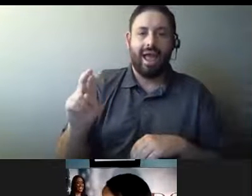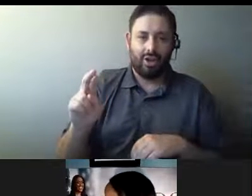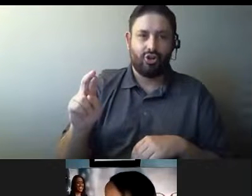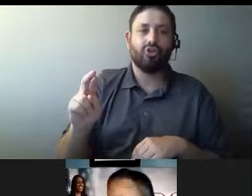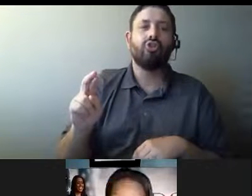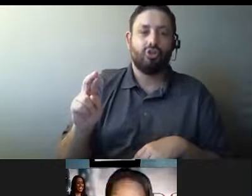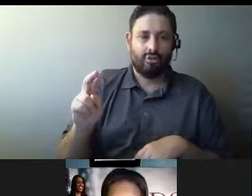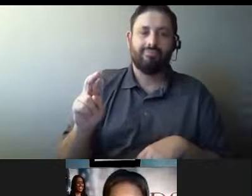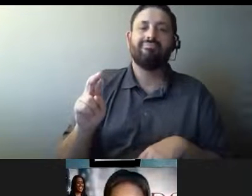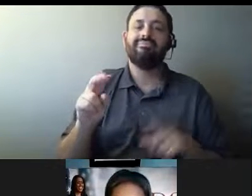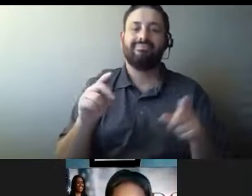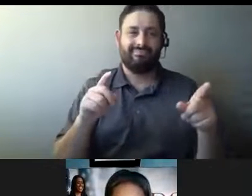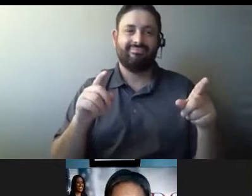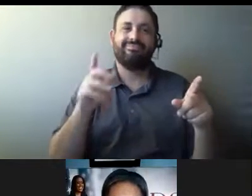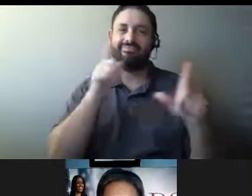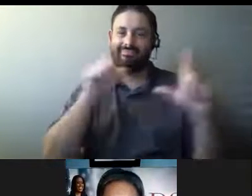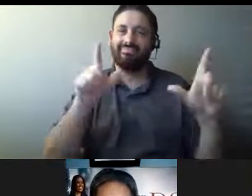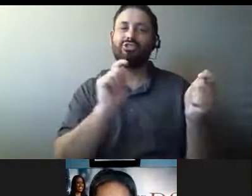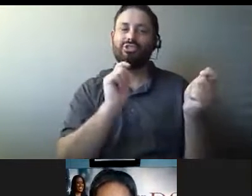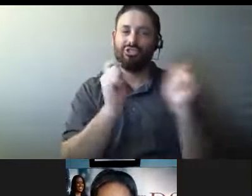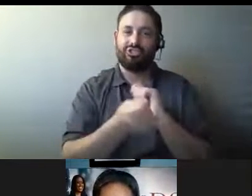shot, well, behind the screen to.